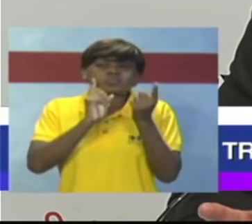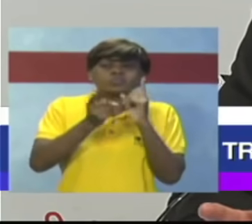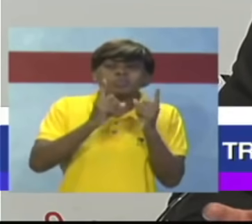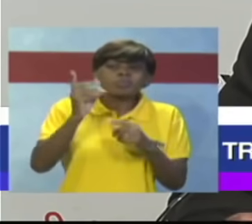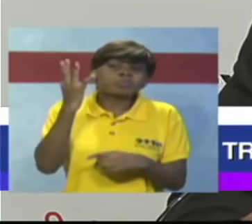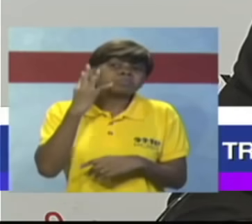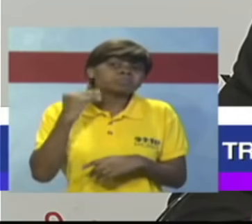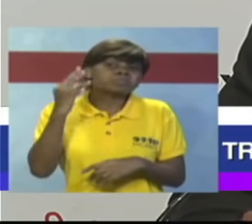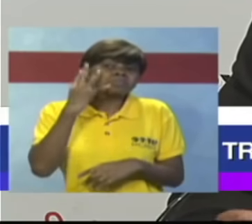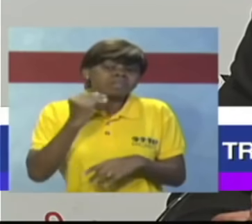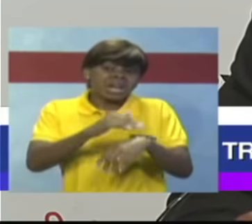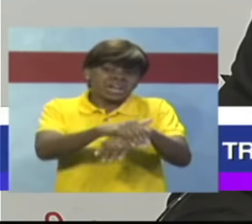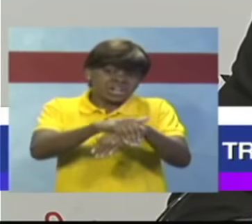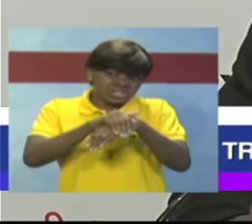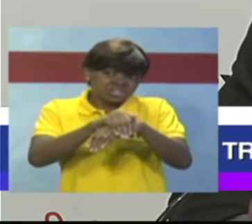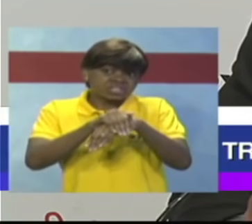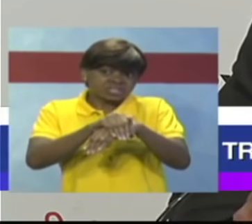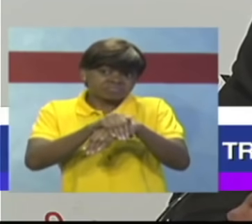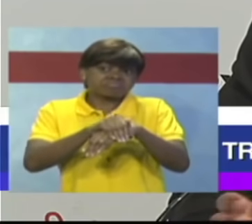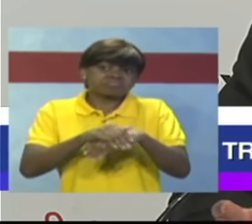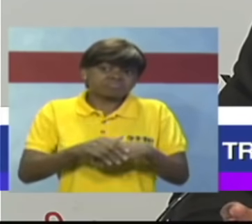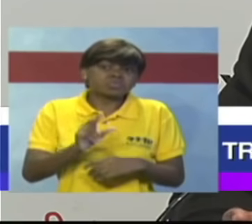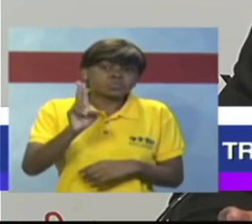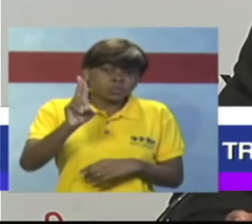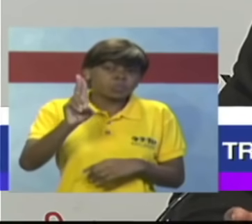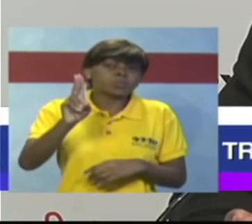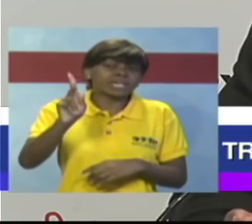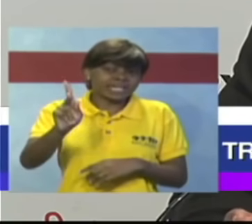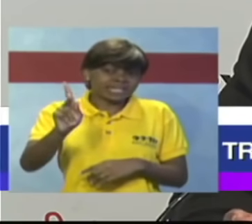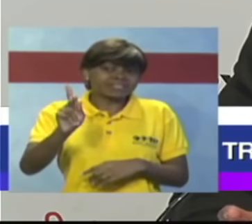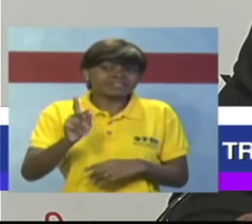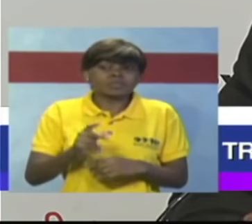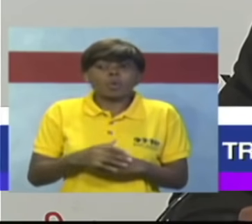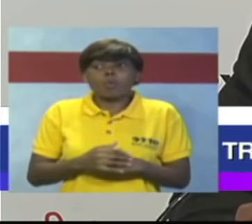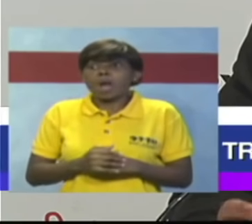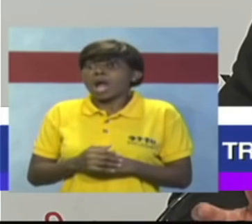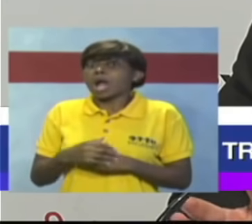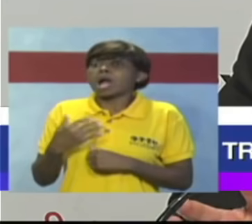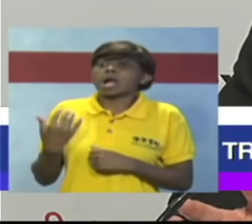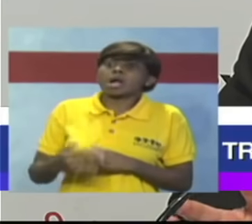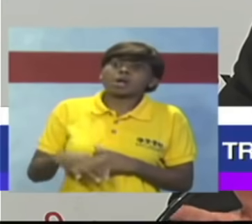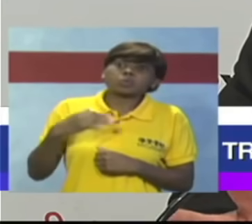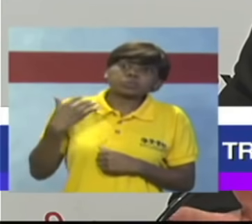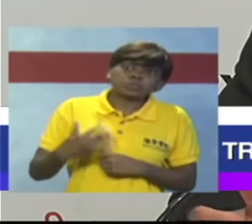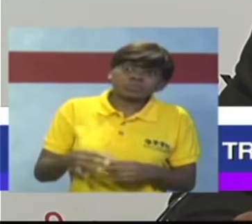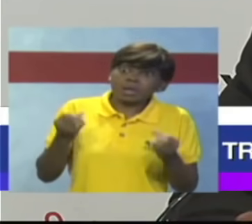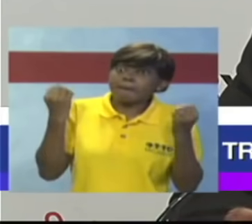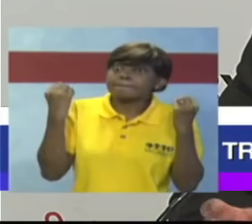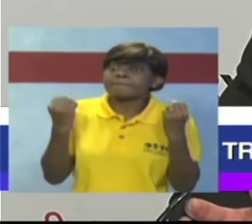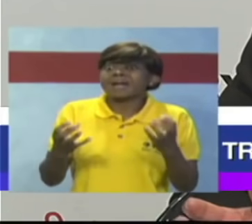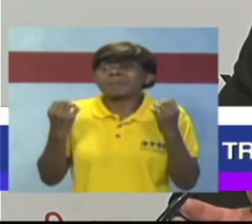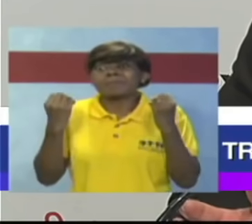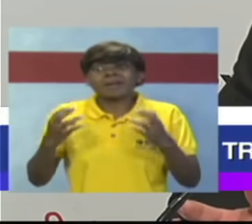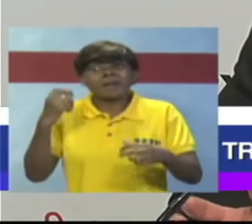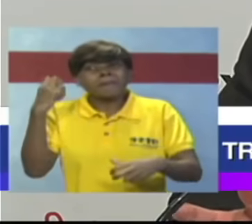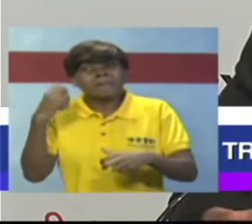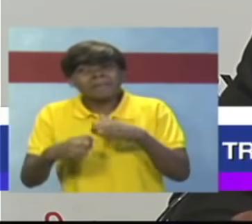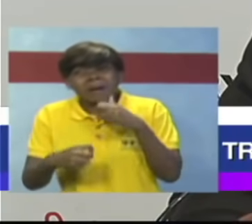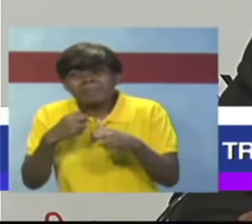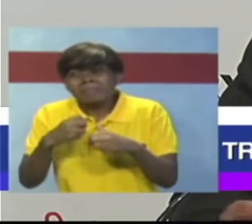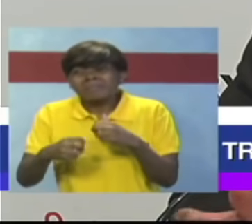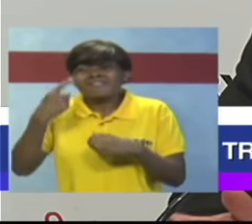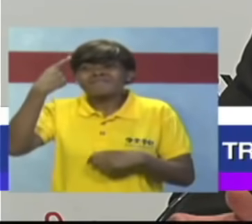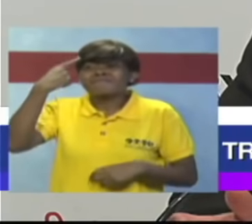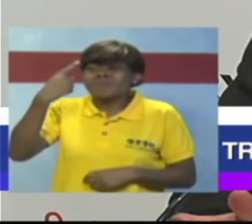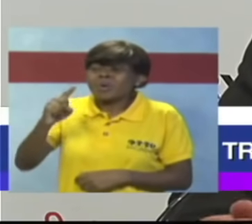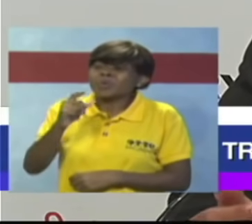their services, and they continue to be severely disrupted by the COVID pandemic. Maternity units were shut down. Patients